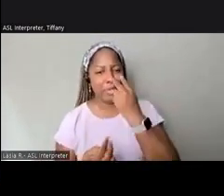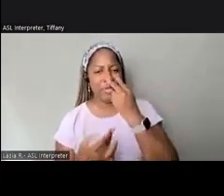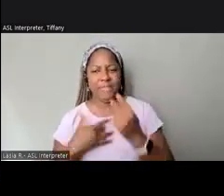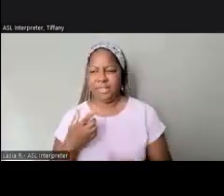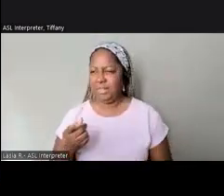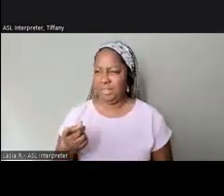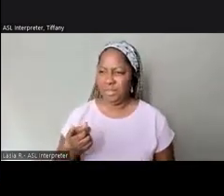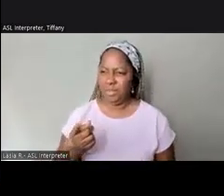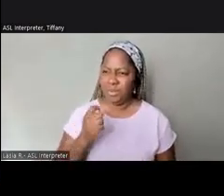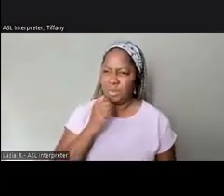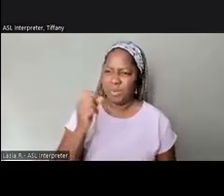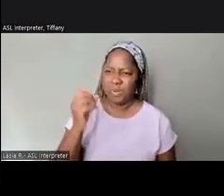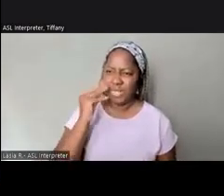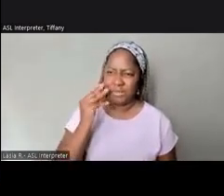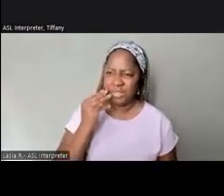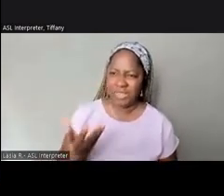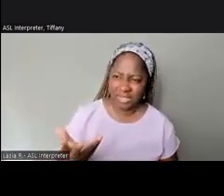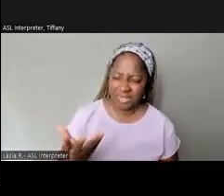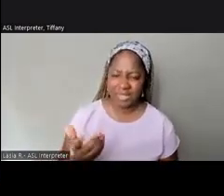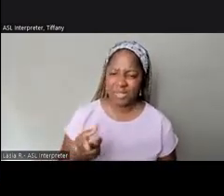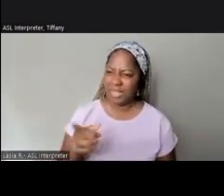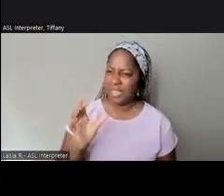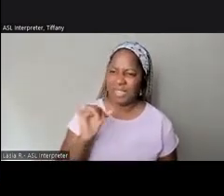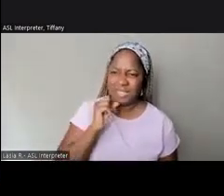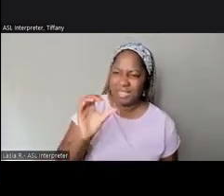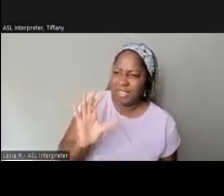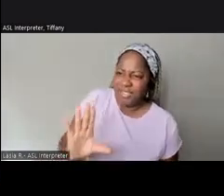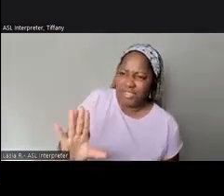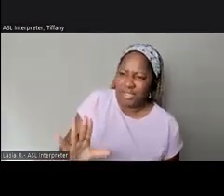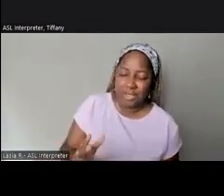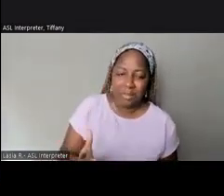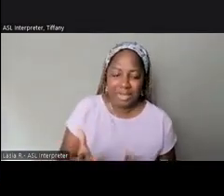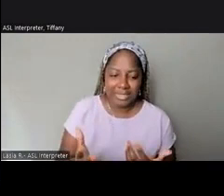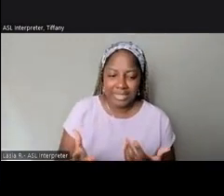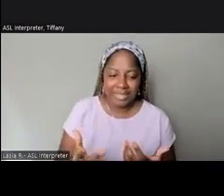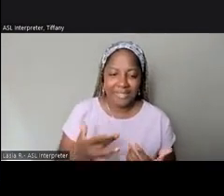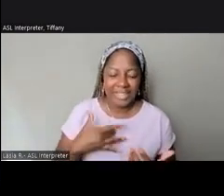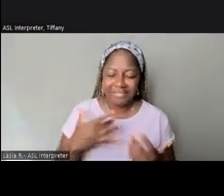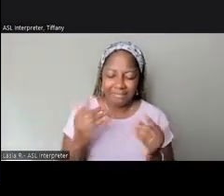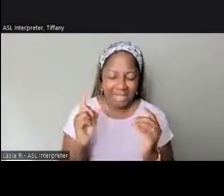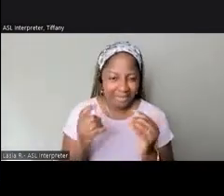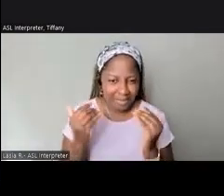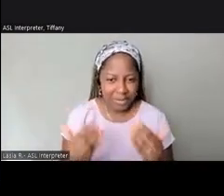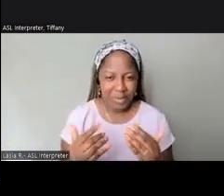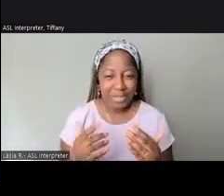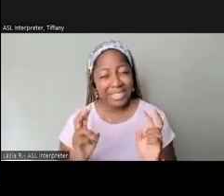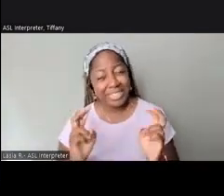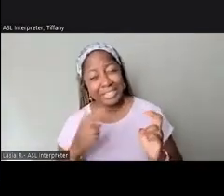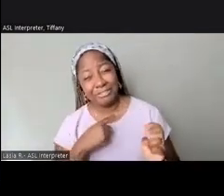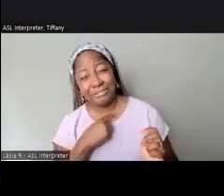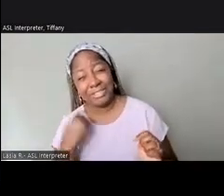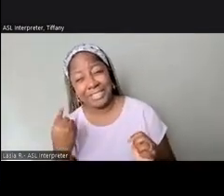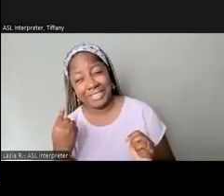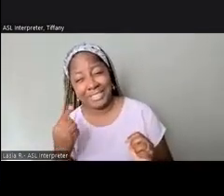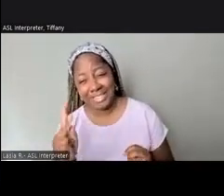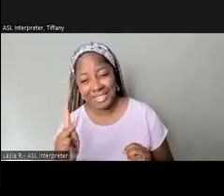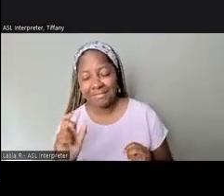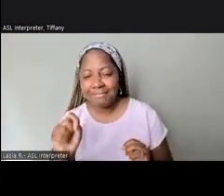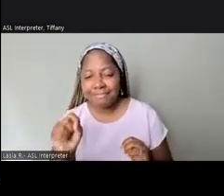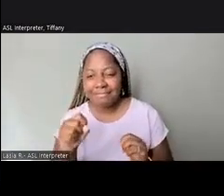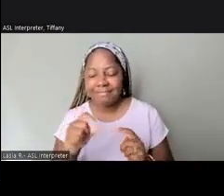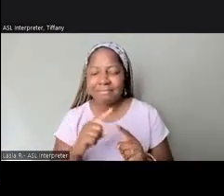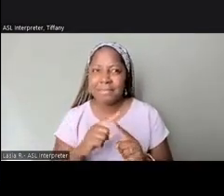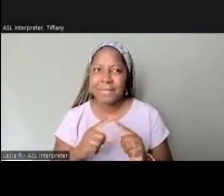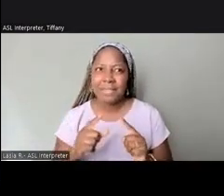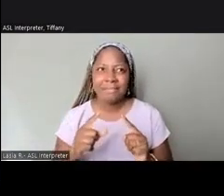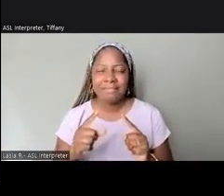know, like, when it makes sense to take that risk? Because, it could be a risk of